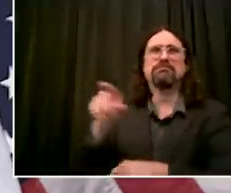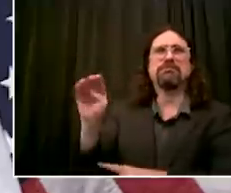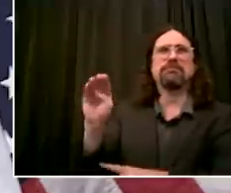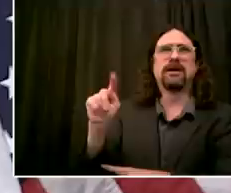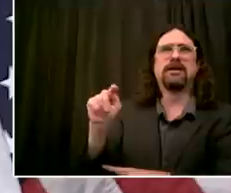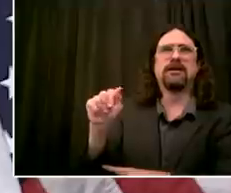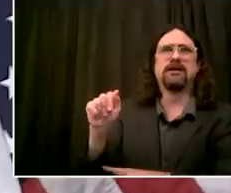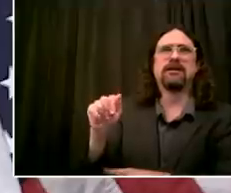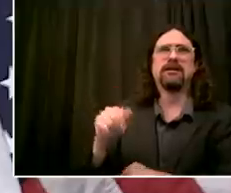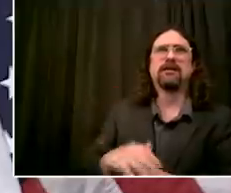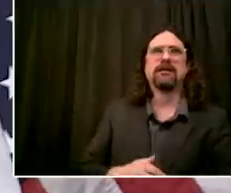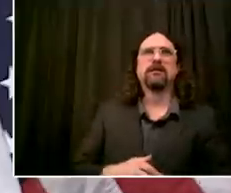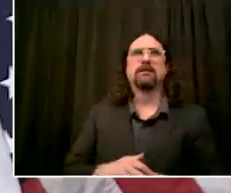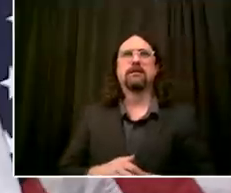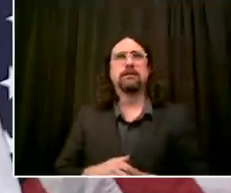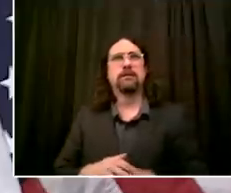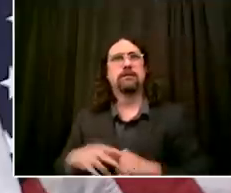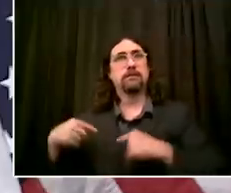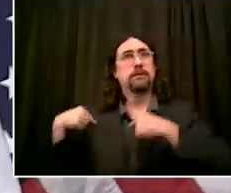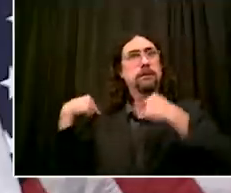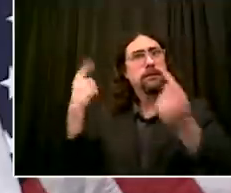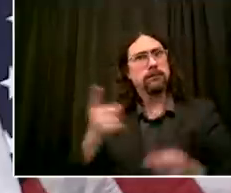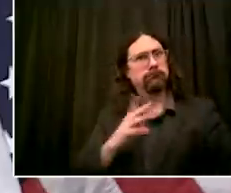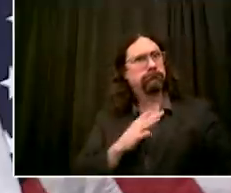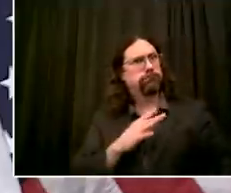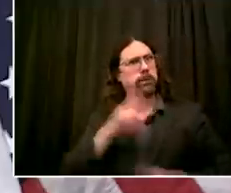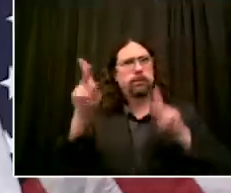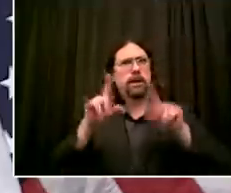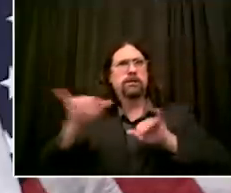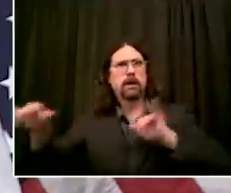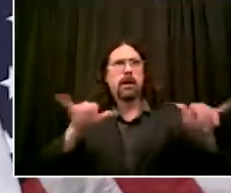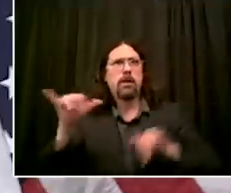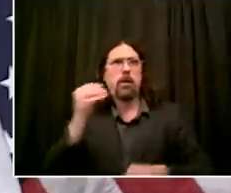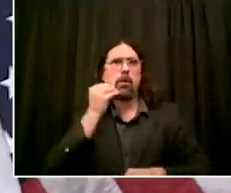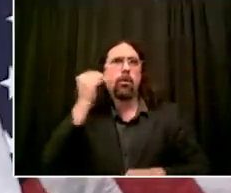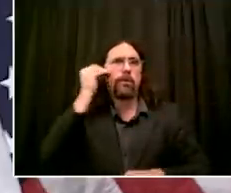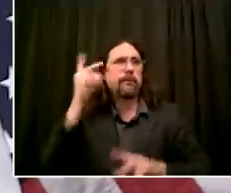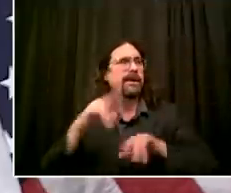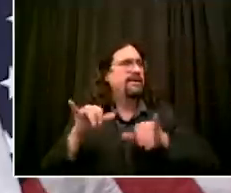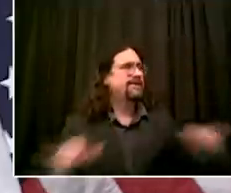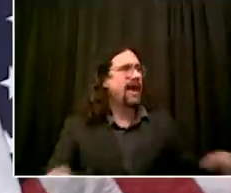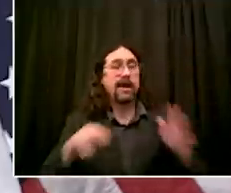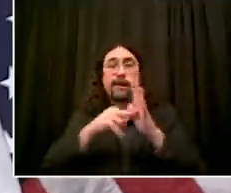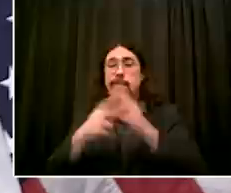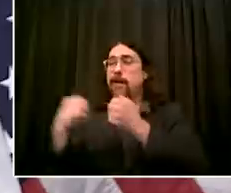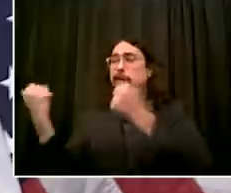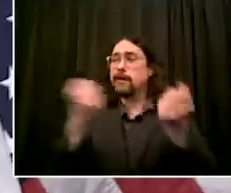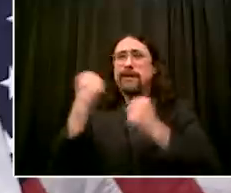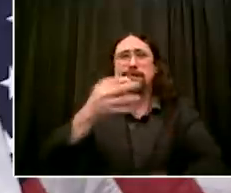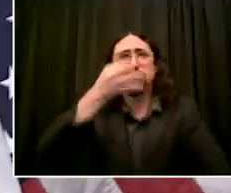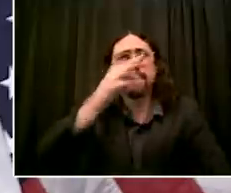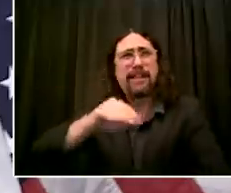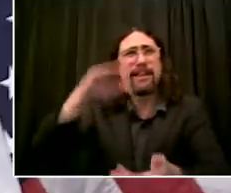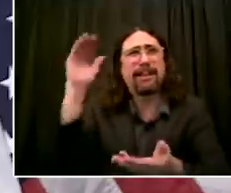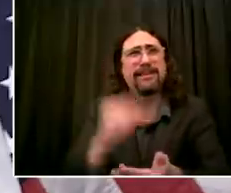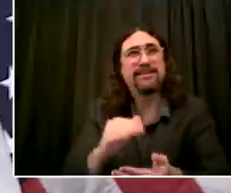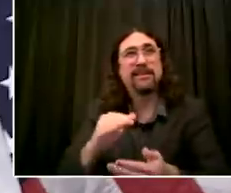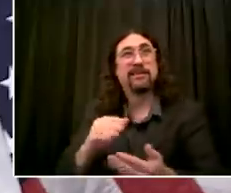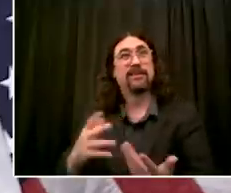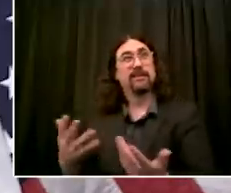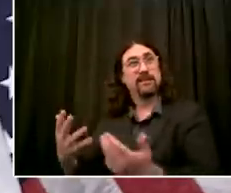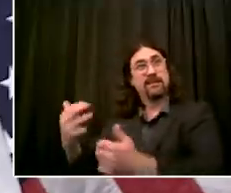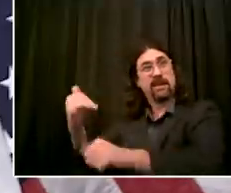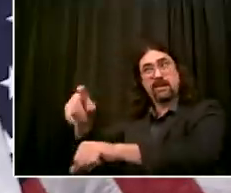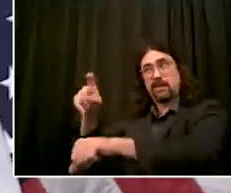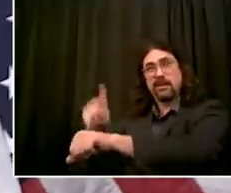back and they need to know they're going to be safe. So we've had conversations now for days. A lot of us at City Hall have